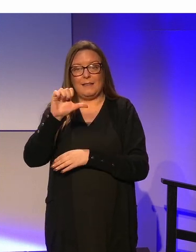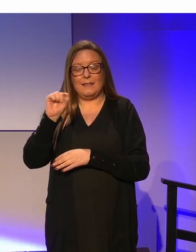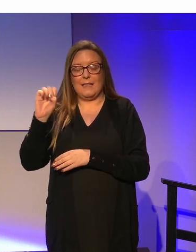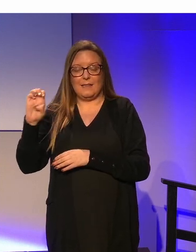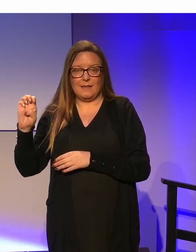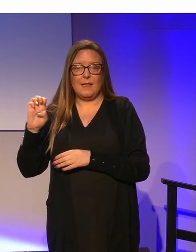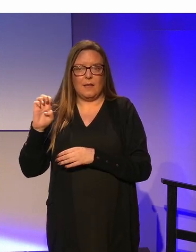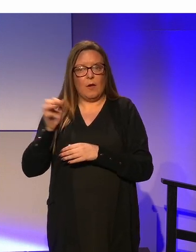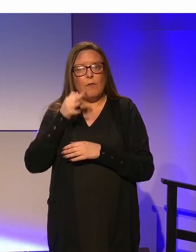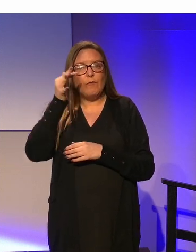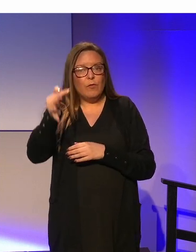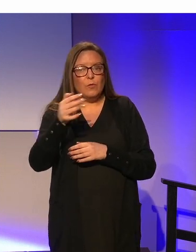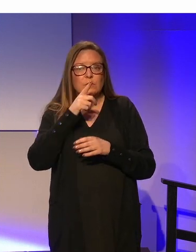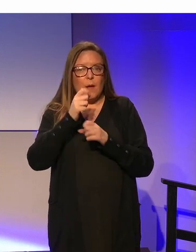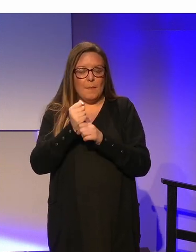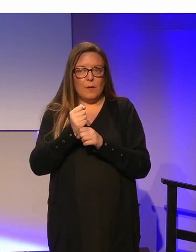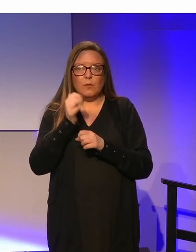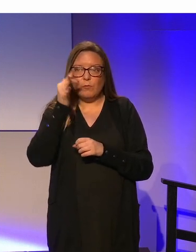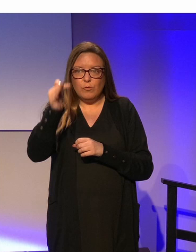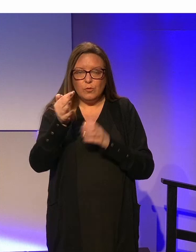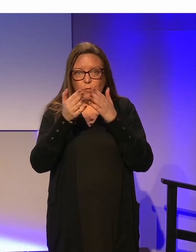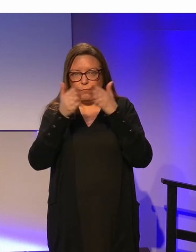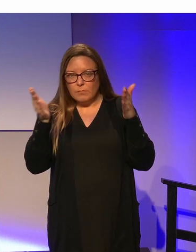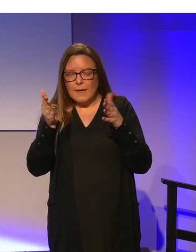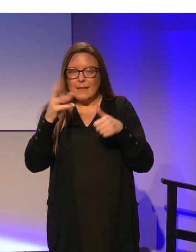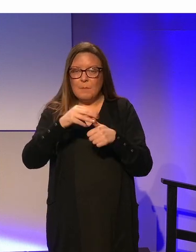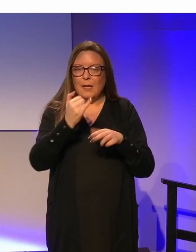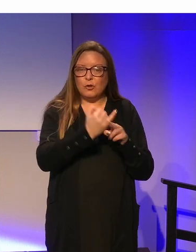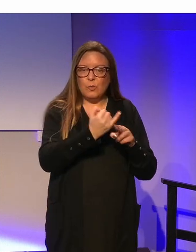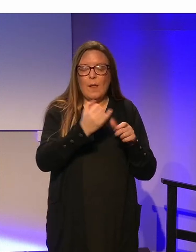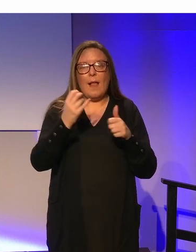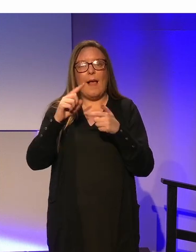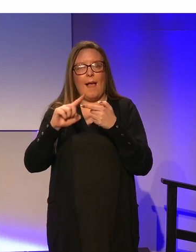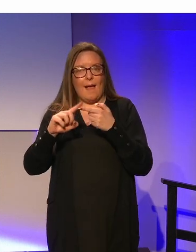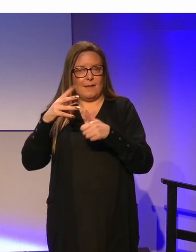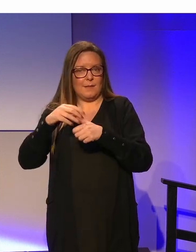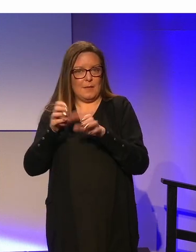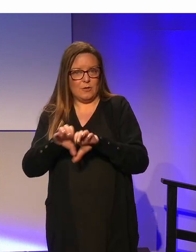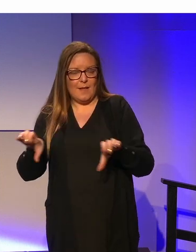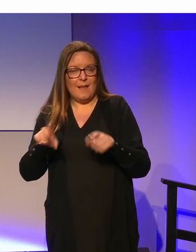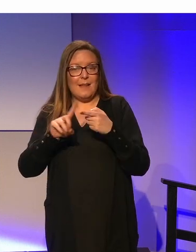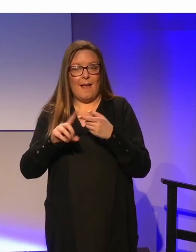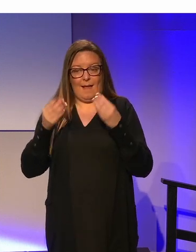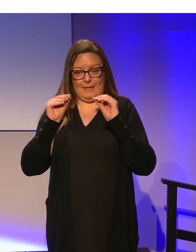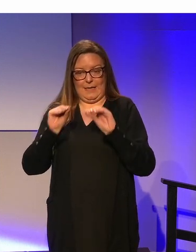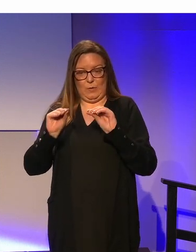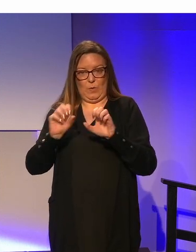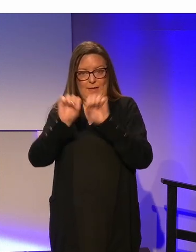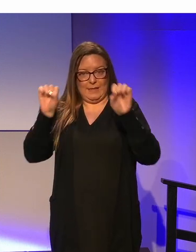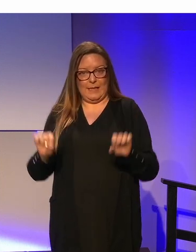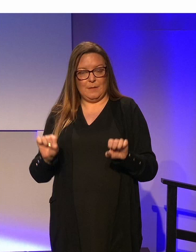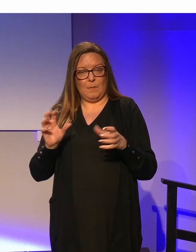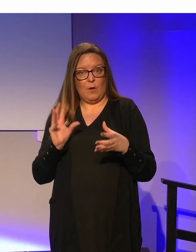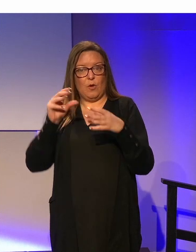the future provision in special schools and special classes and inclusive provision in our education system. And I'm